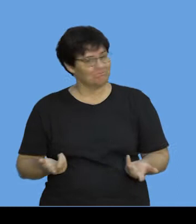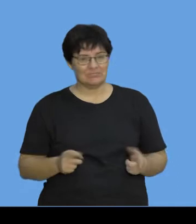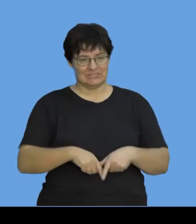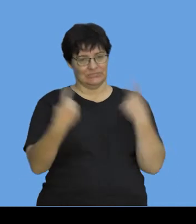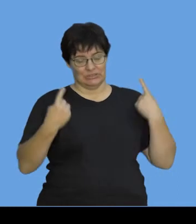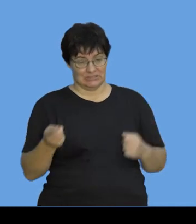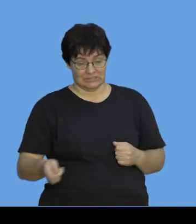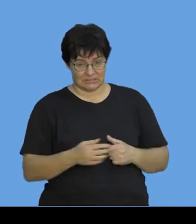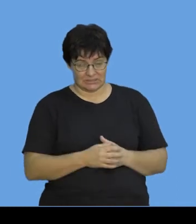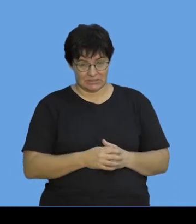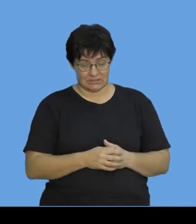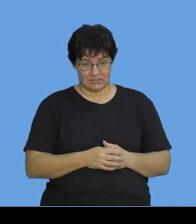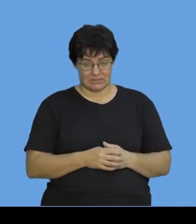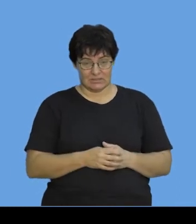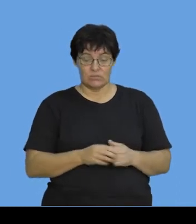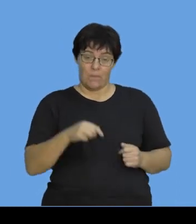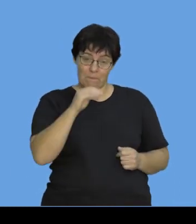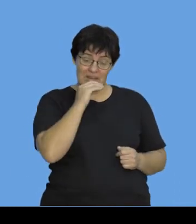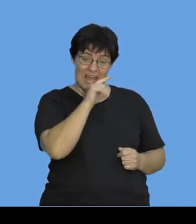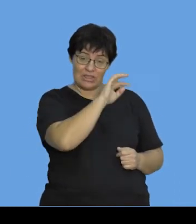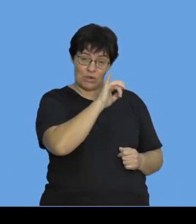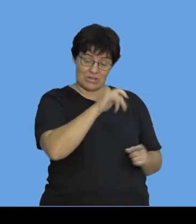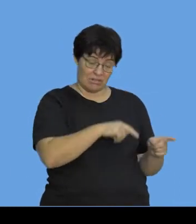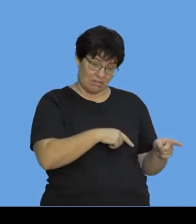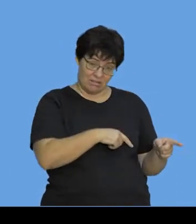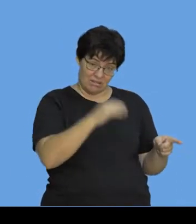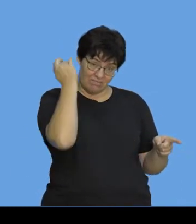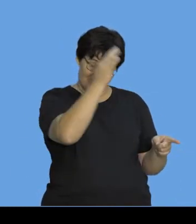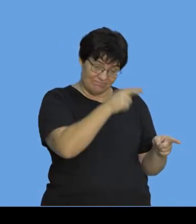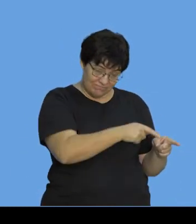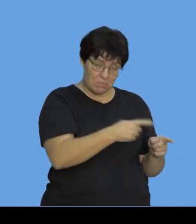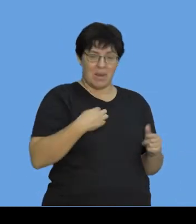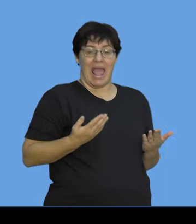so theoretical yield is what is expected. Okay.